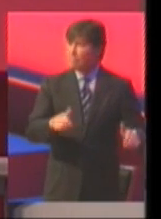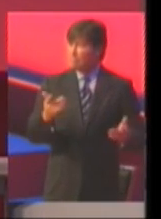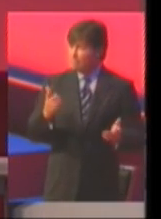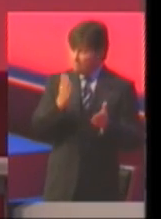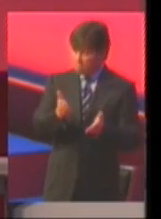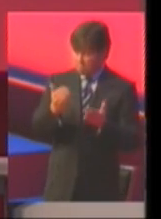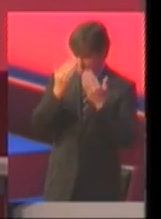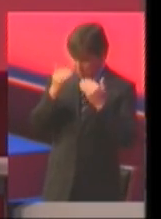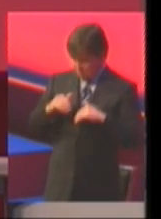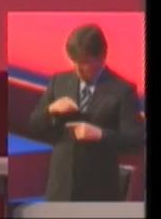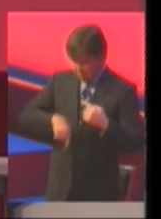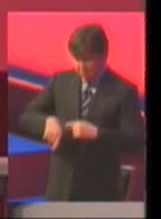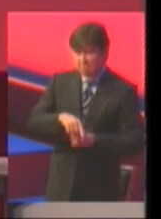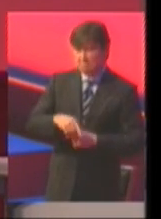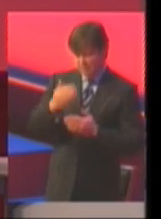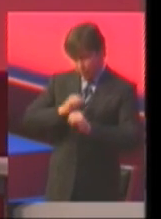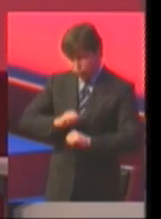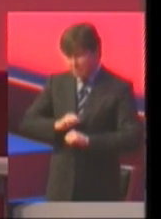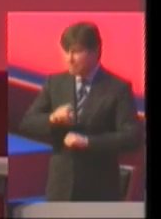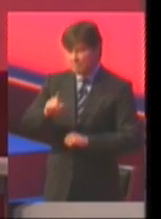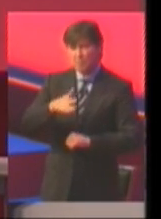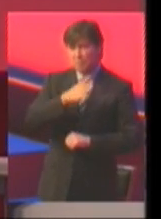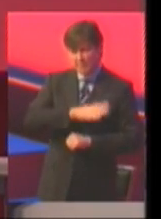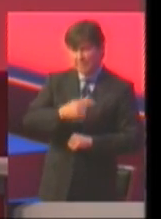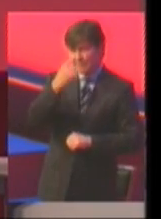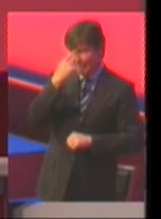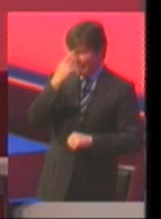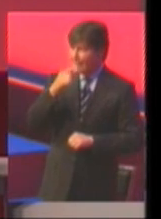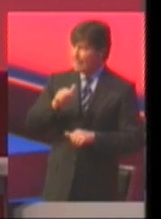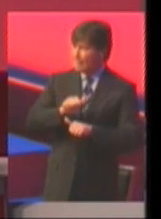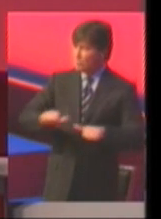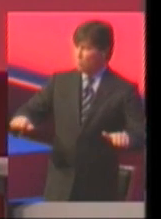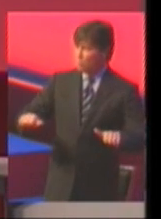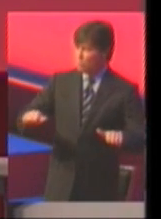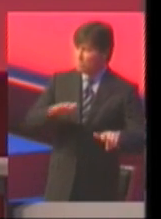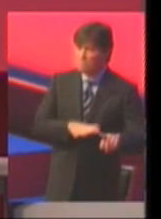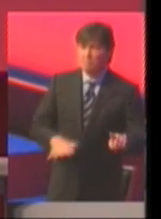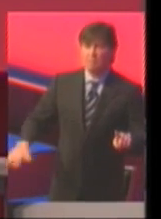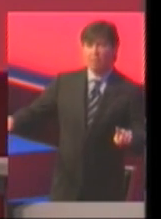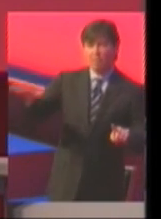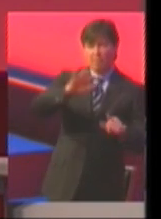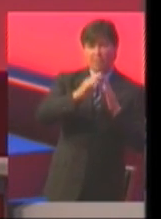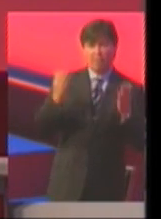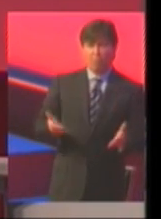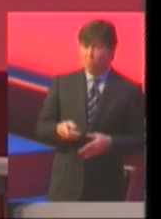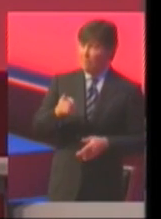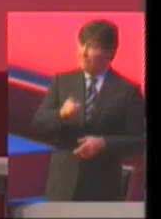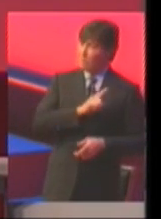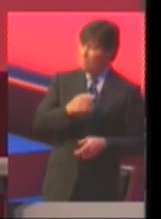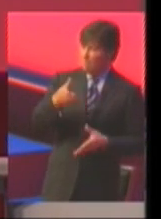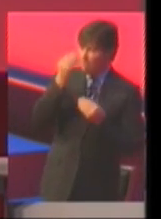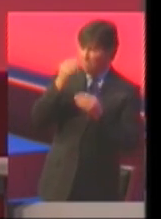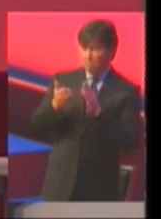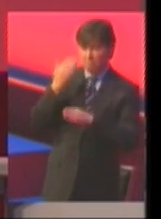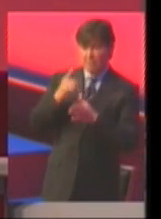turning inwards and not recognising the need to work together to find shared solutions to shared problems. That is the lesson of the April